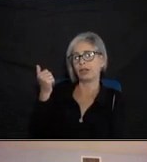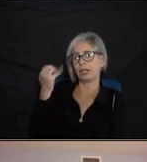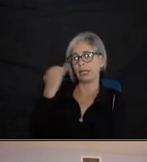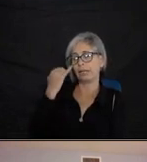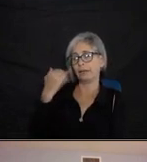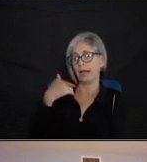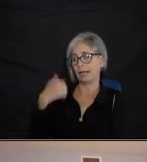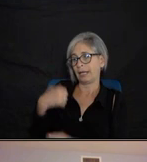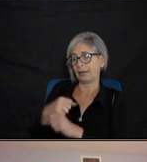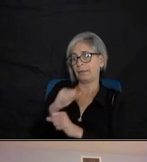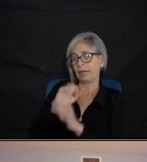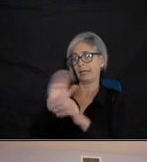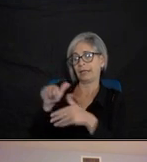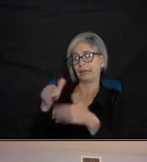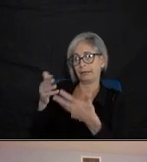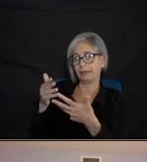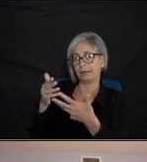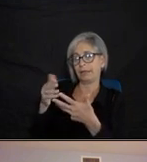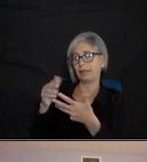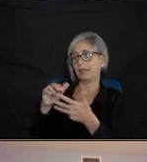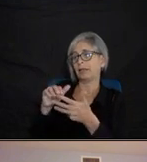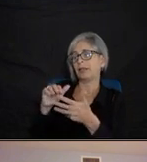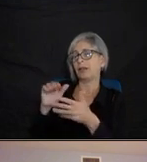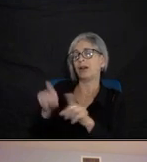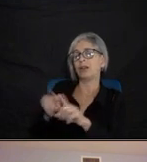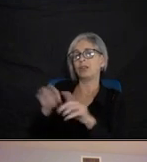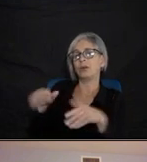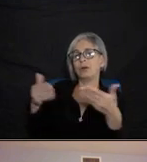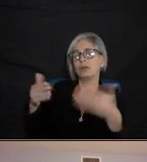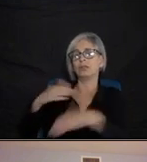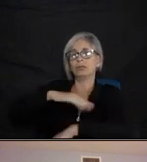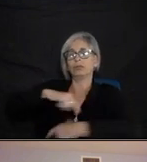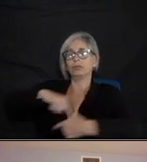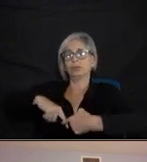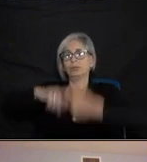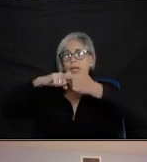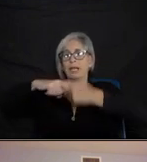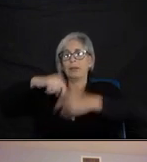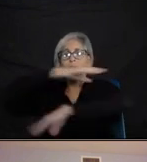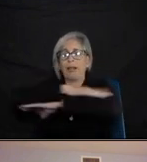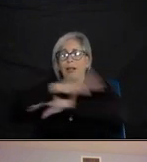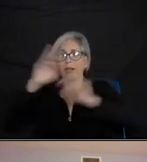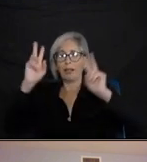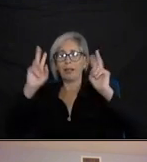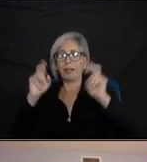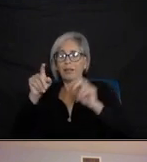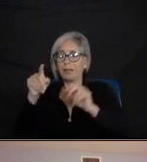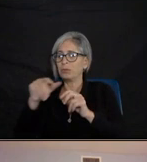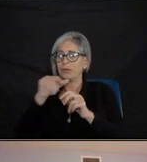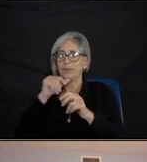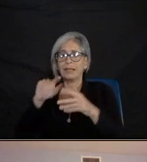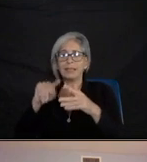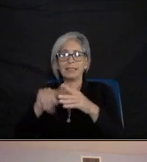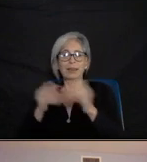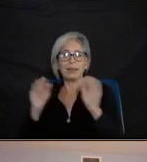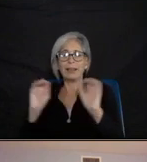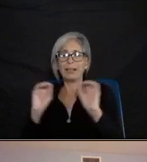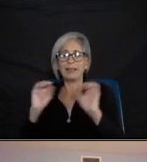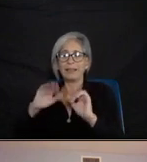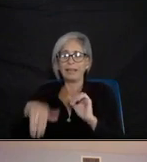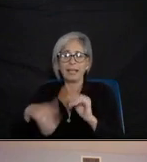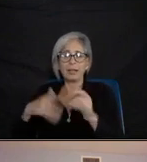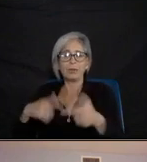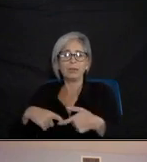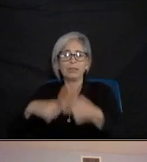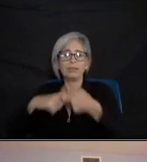may make an alternate motion, it would just be to table this, because we haven't executed anything quite yet. So it would just be to table this